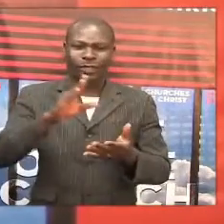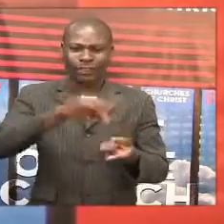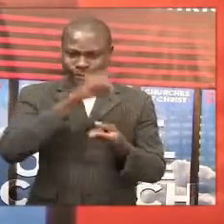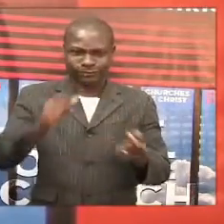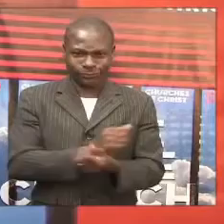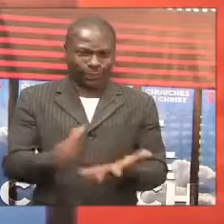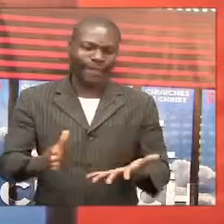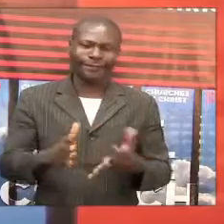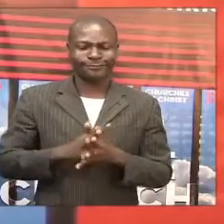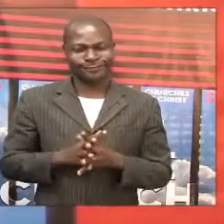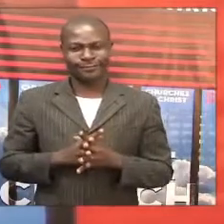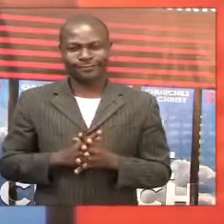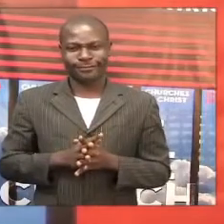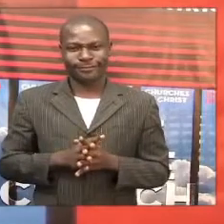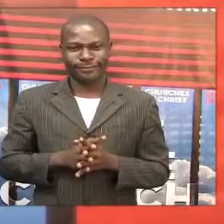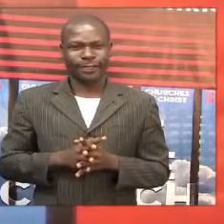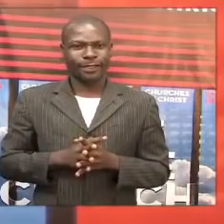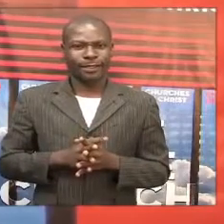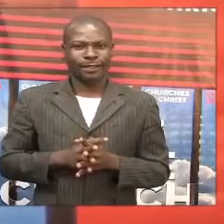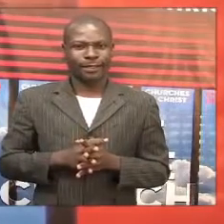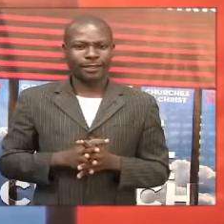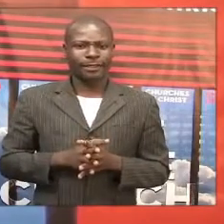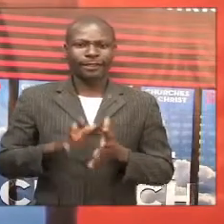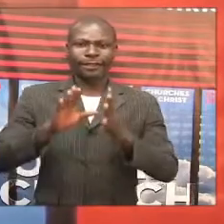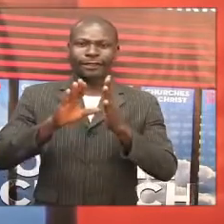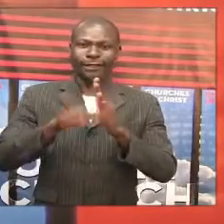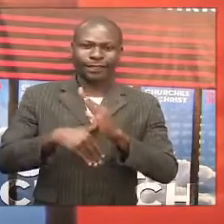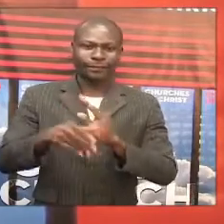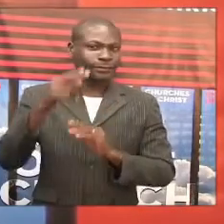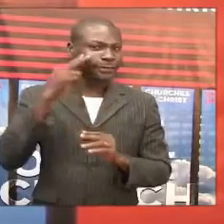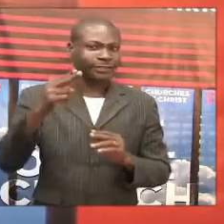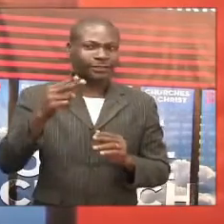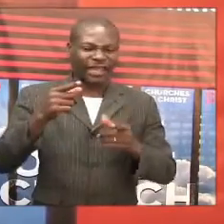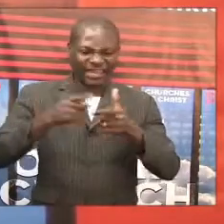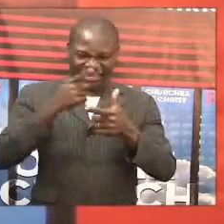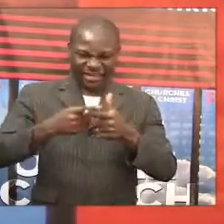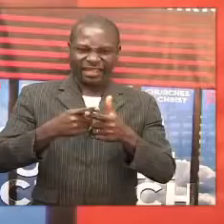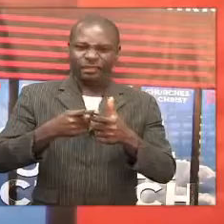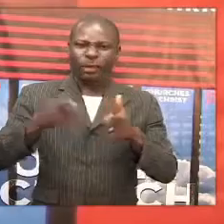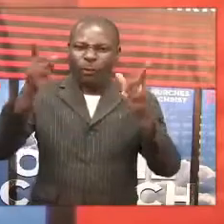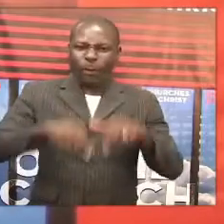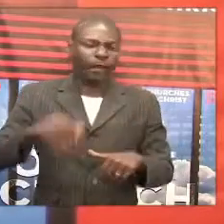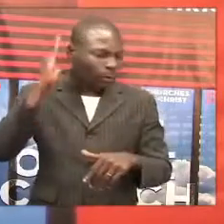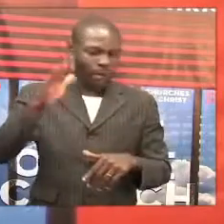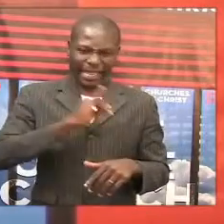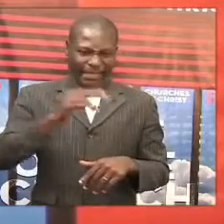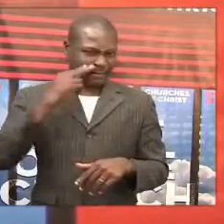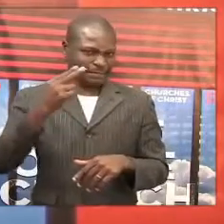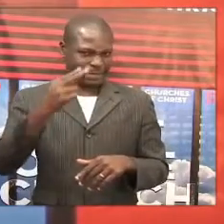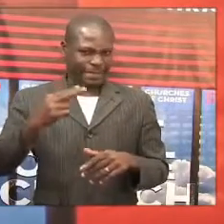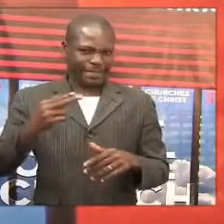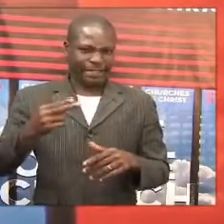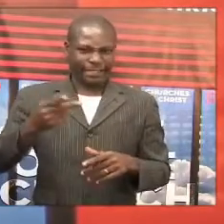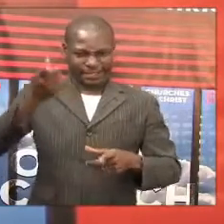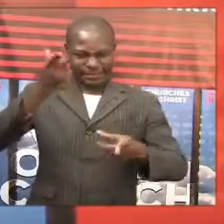ABC. And what will be the sign of your coming? Nadia and the bayer will my yeno, a one century,